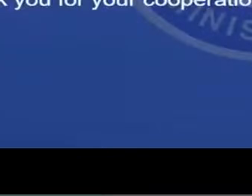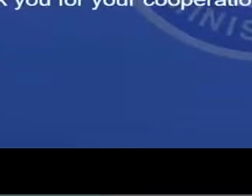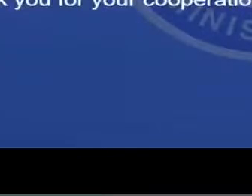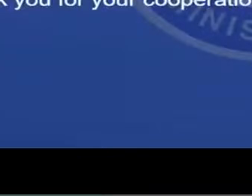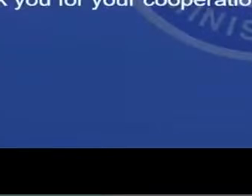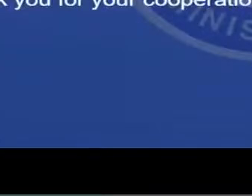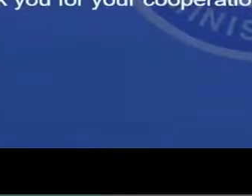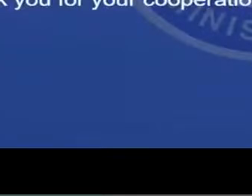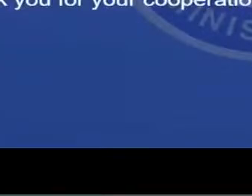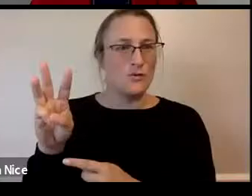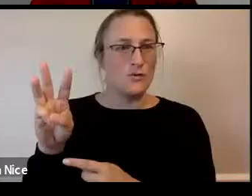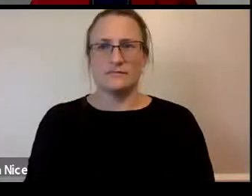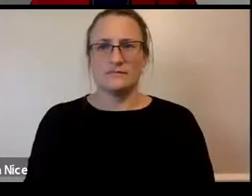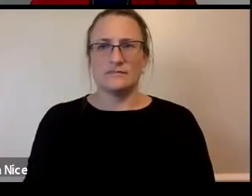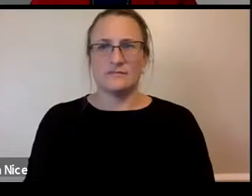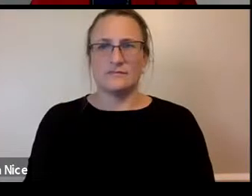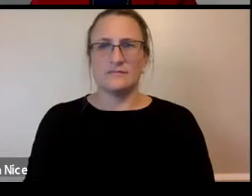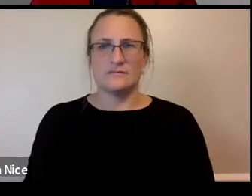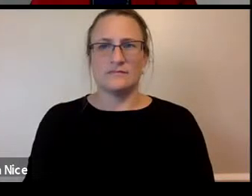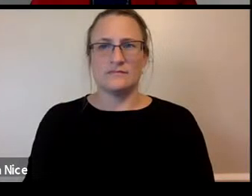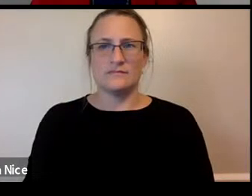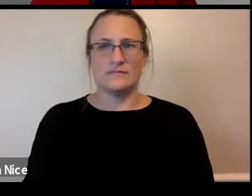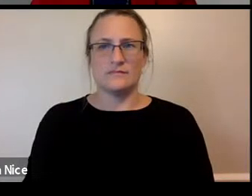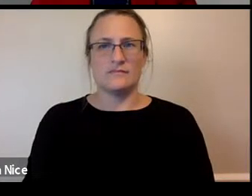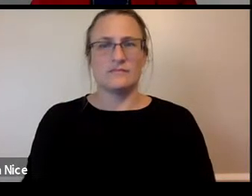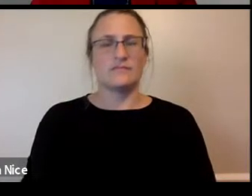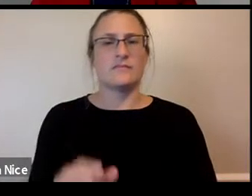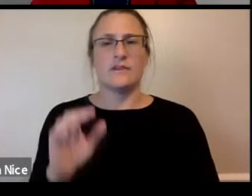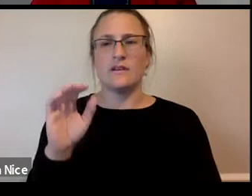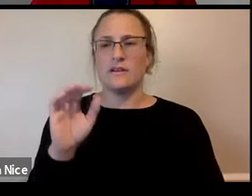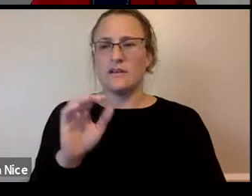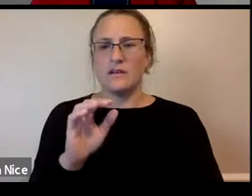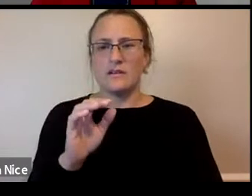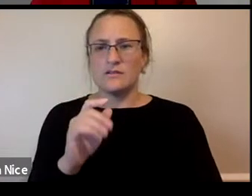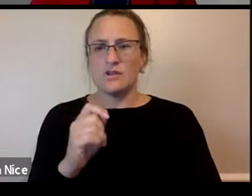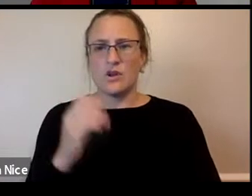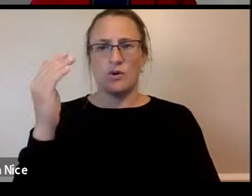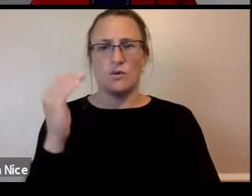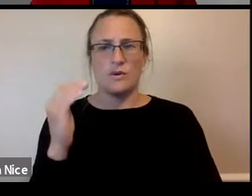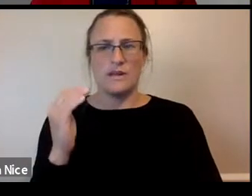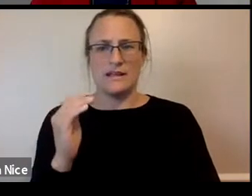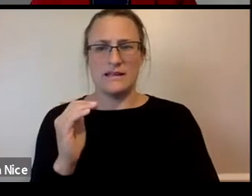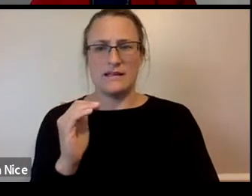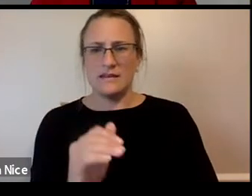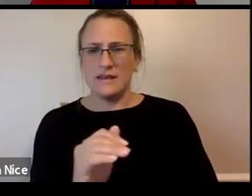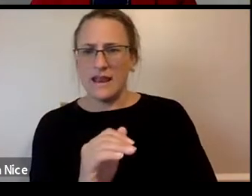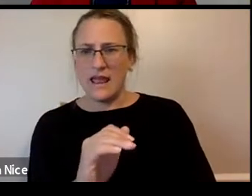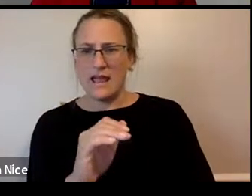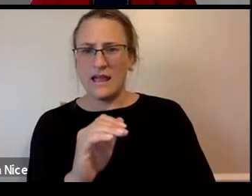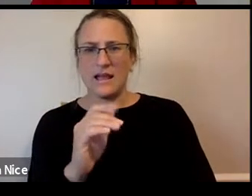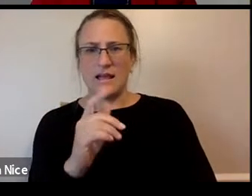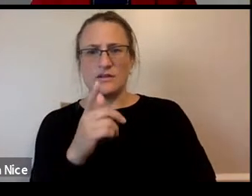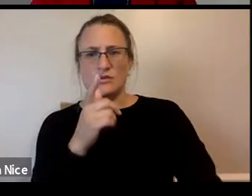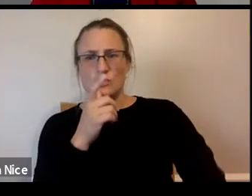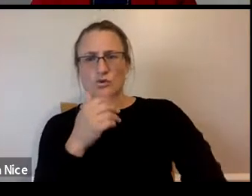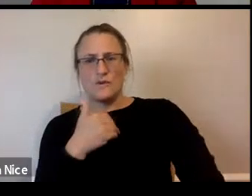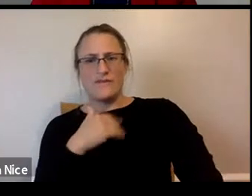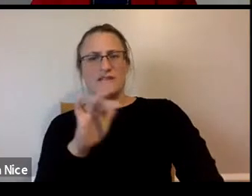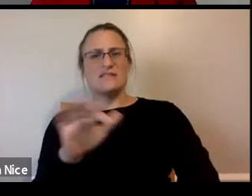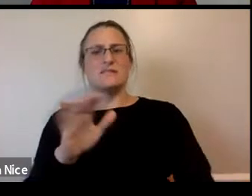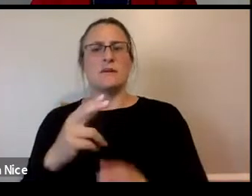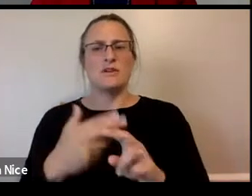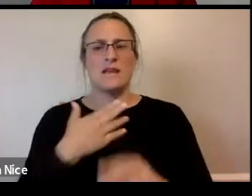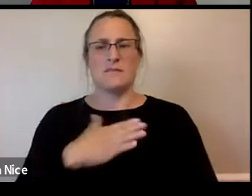much. Is Jocelyn Estrella, are you here? Yes, I am. Oh, wonderful. Spell your name for